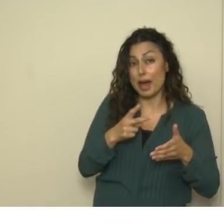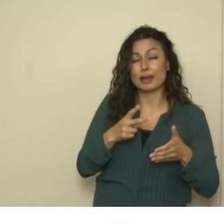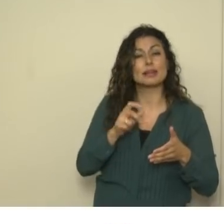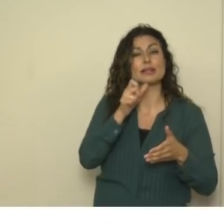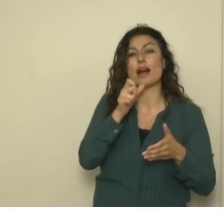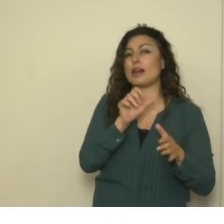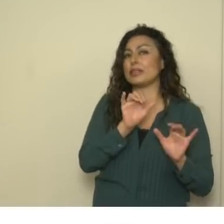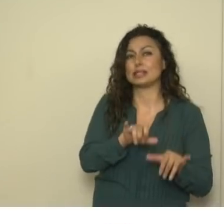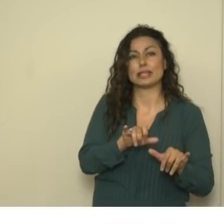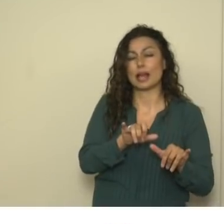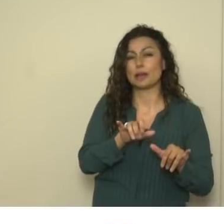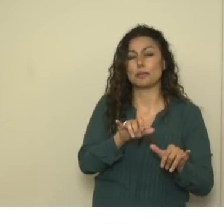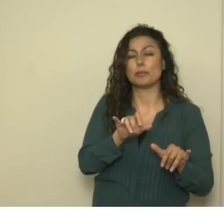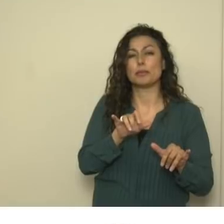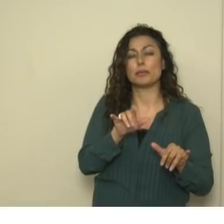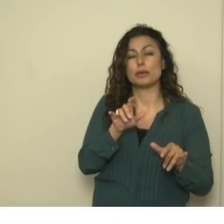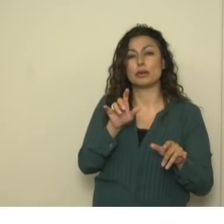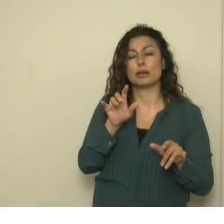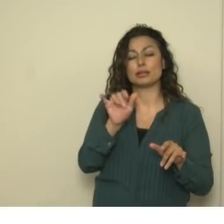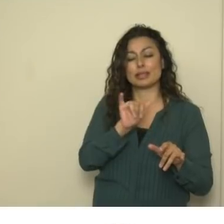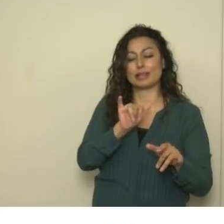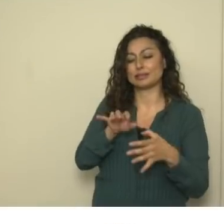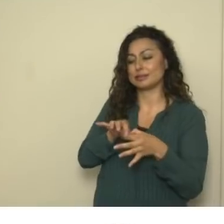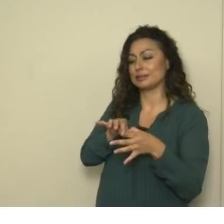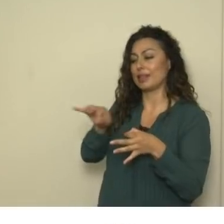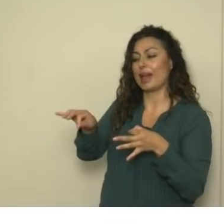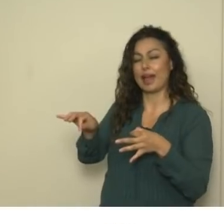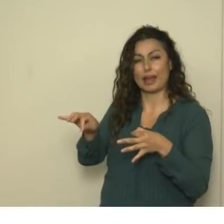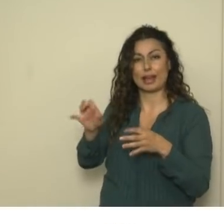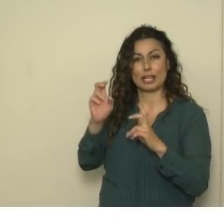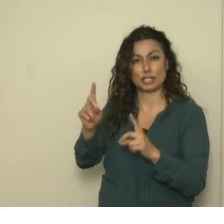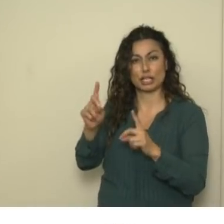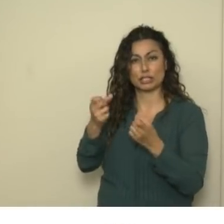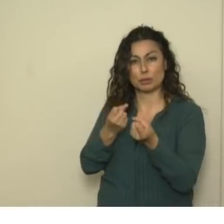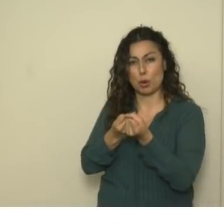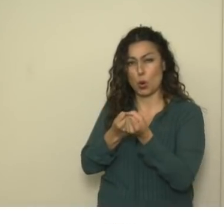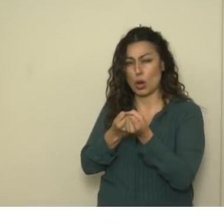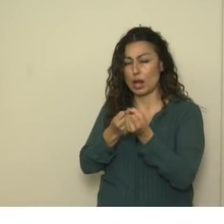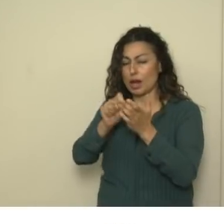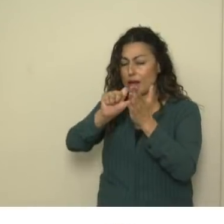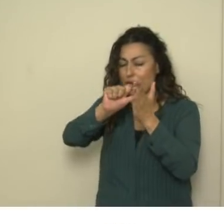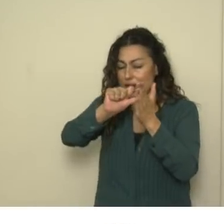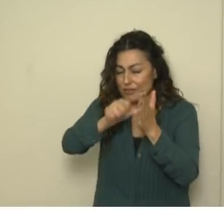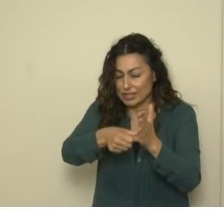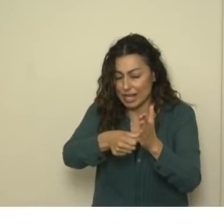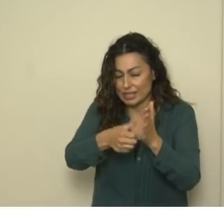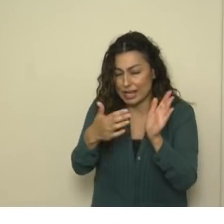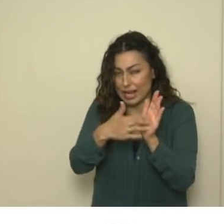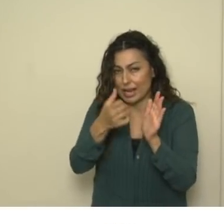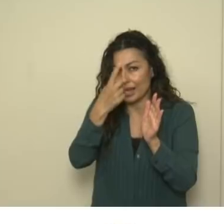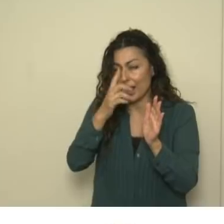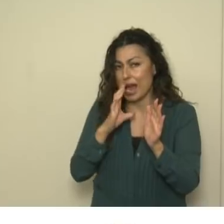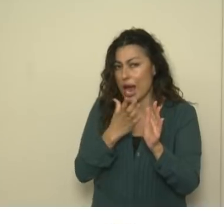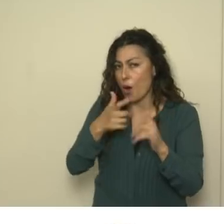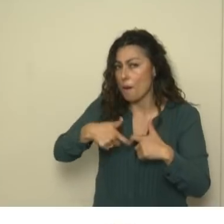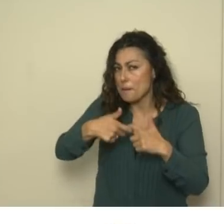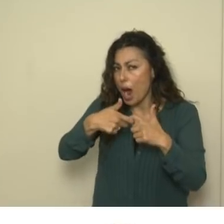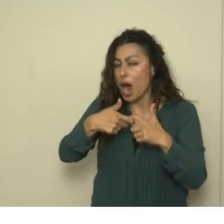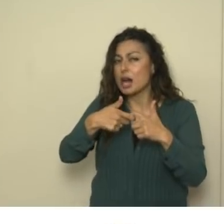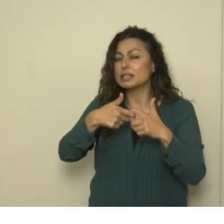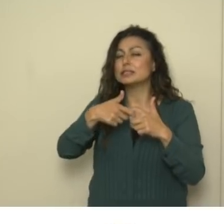same as delaying education support. I want to make sure I say that again. The pause is